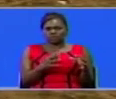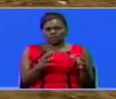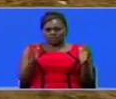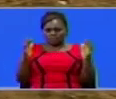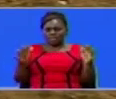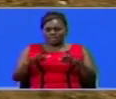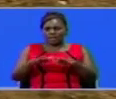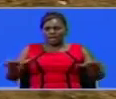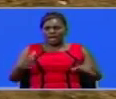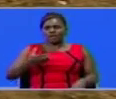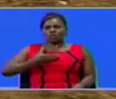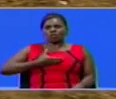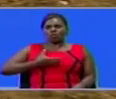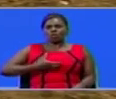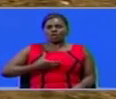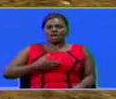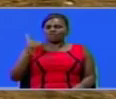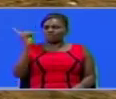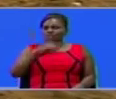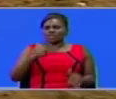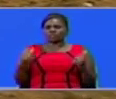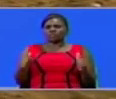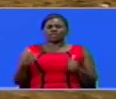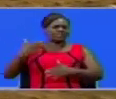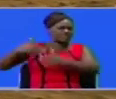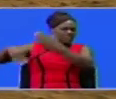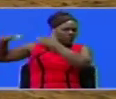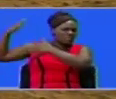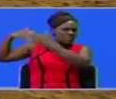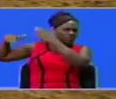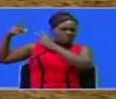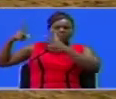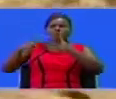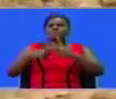large-scale landowners is far from over and stretches back decades.